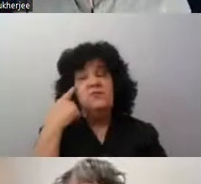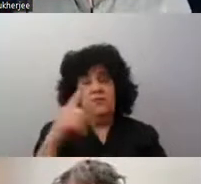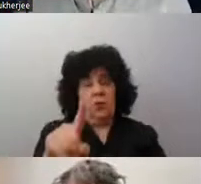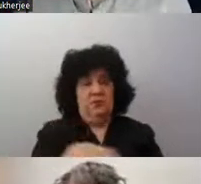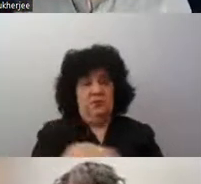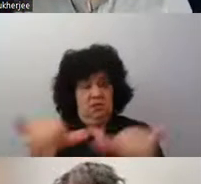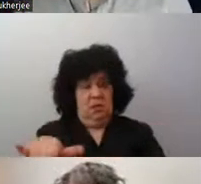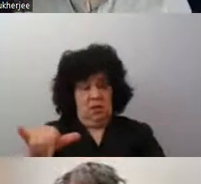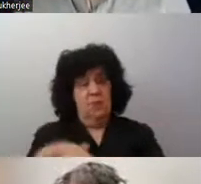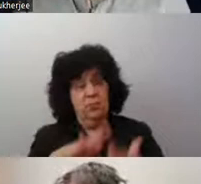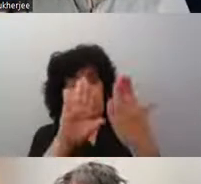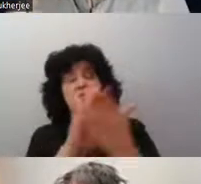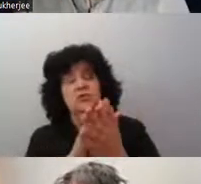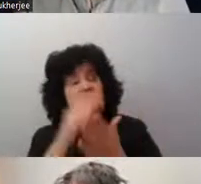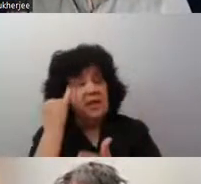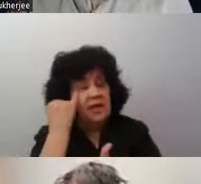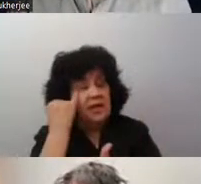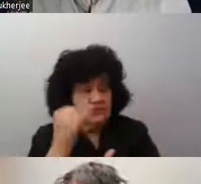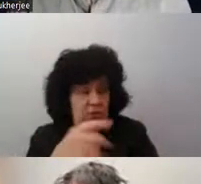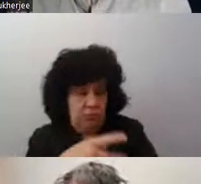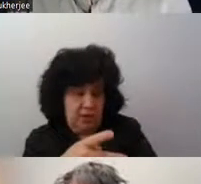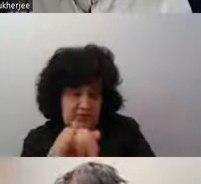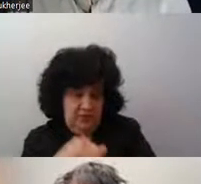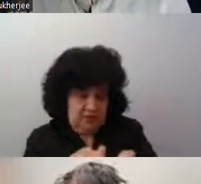approach to whether a particular product, when it is being acquired,